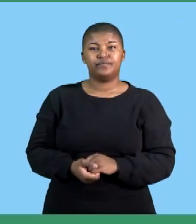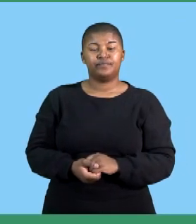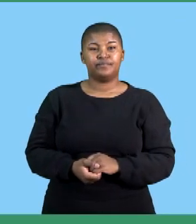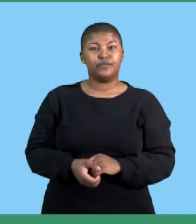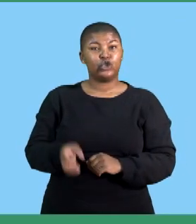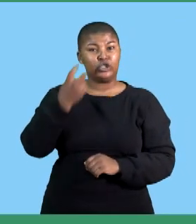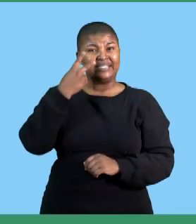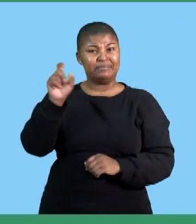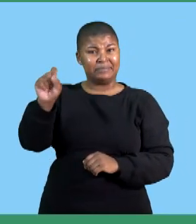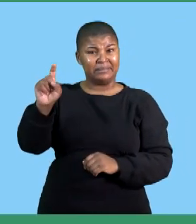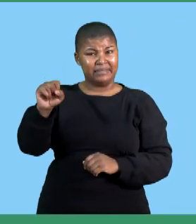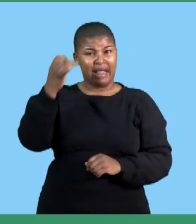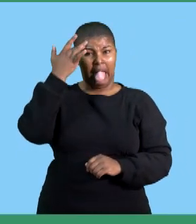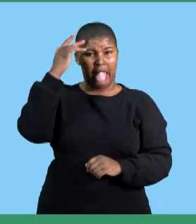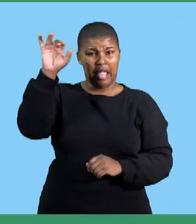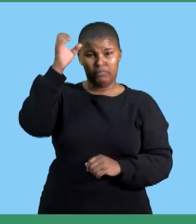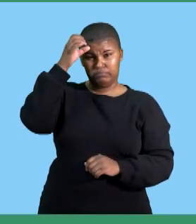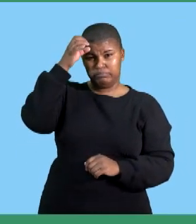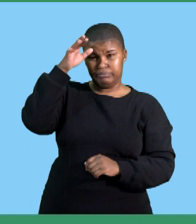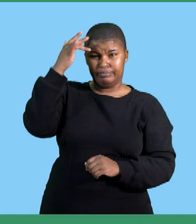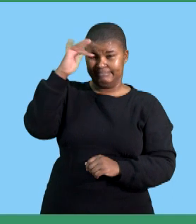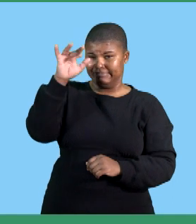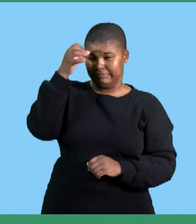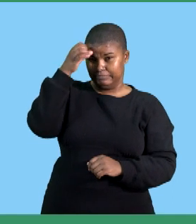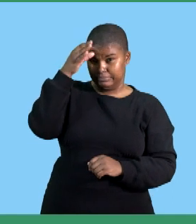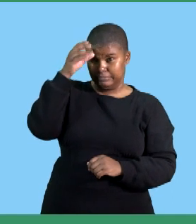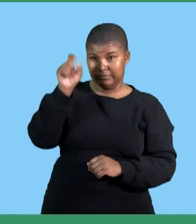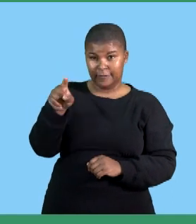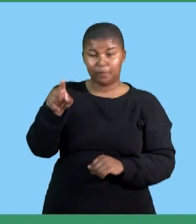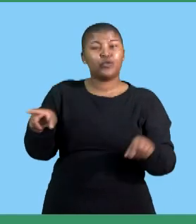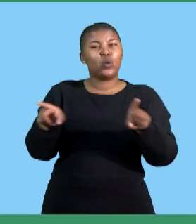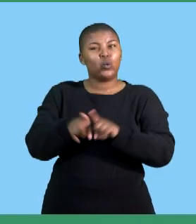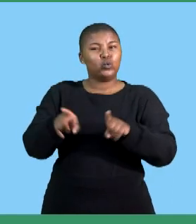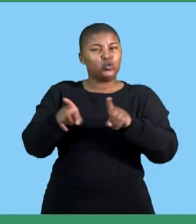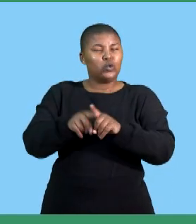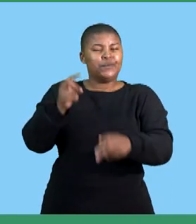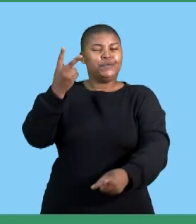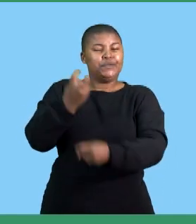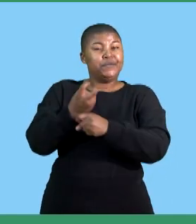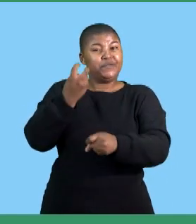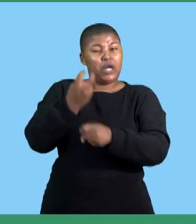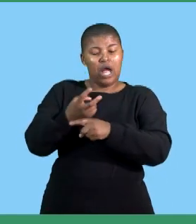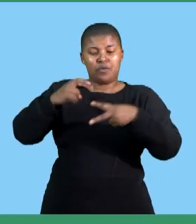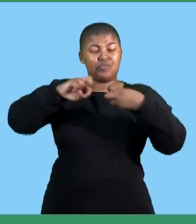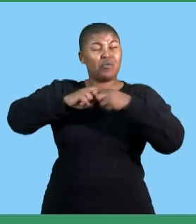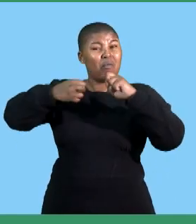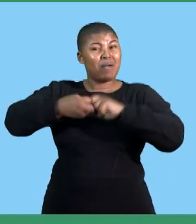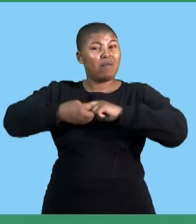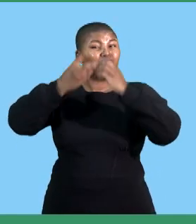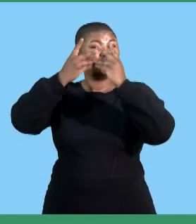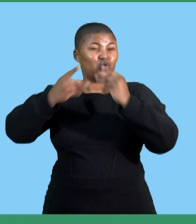is given is the word experts and also complex problem